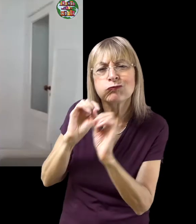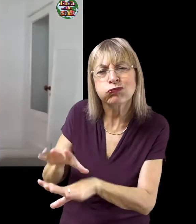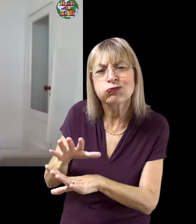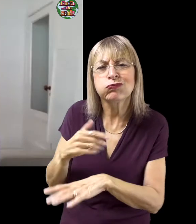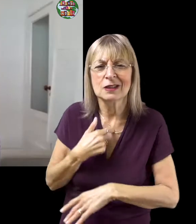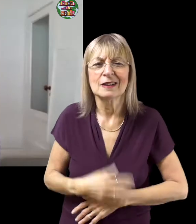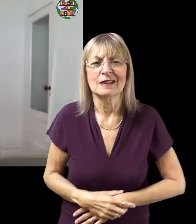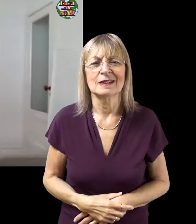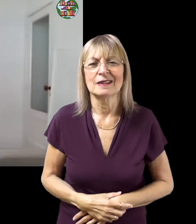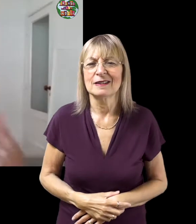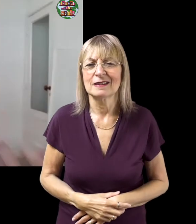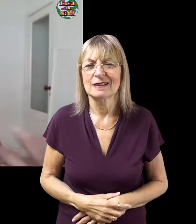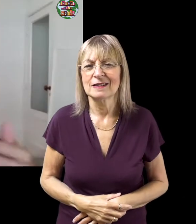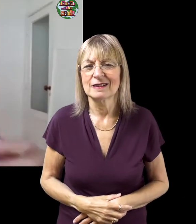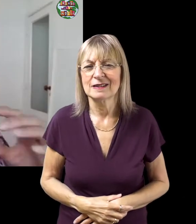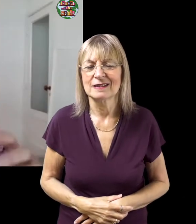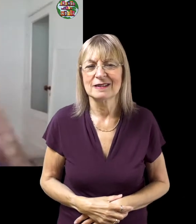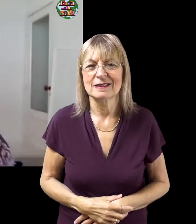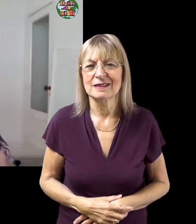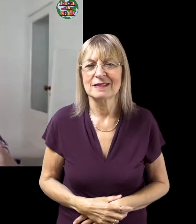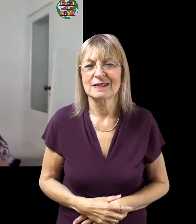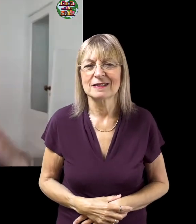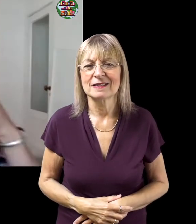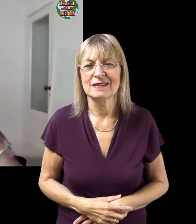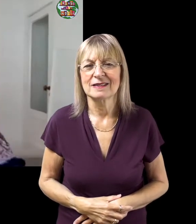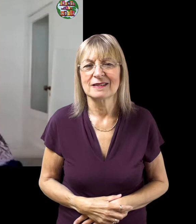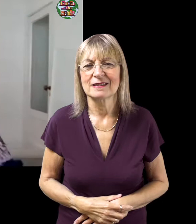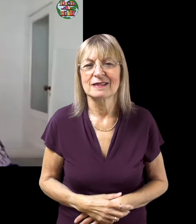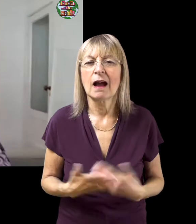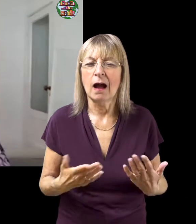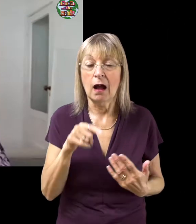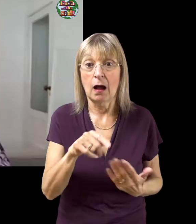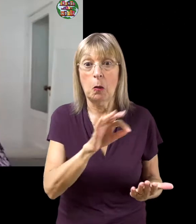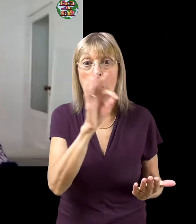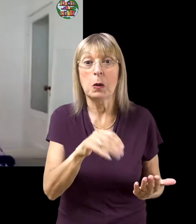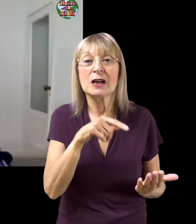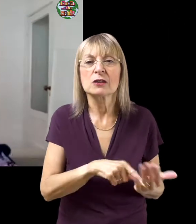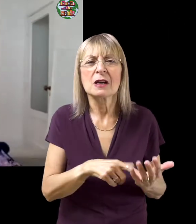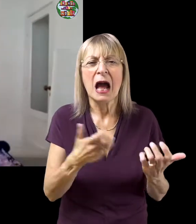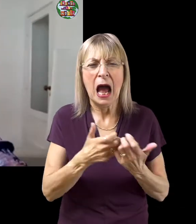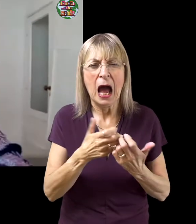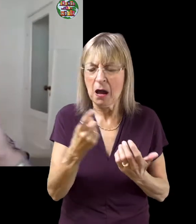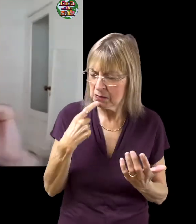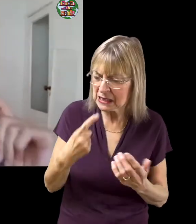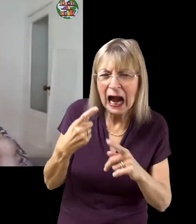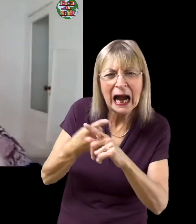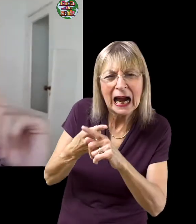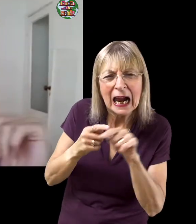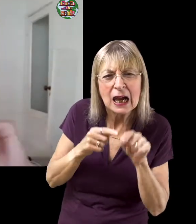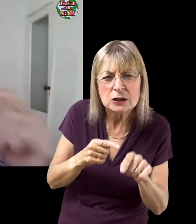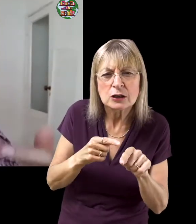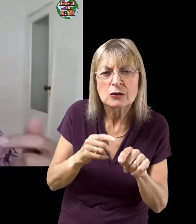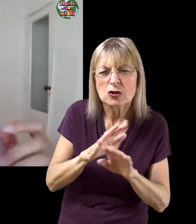a riddle, because David and I both know what I want to say. And then it's this